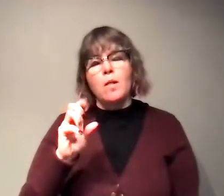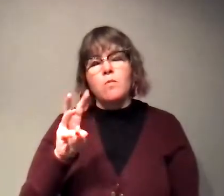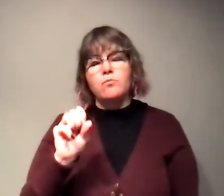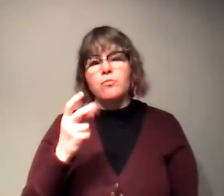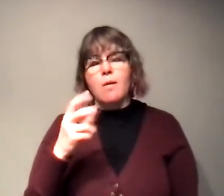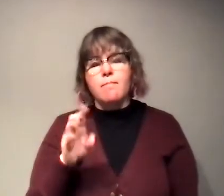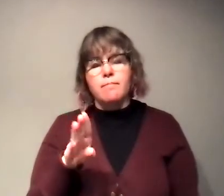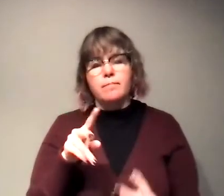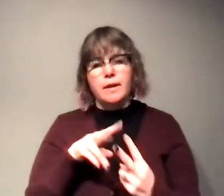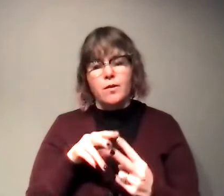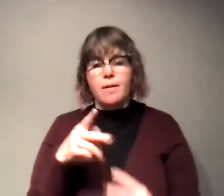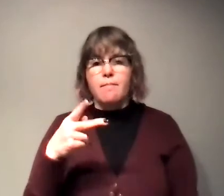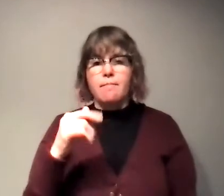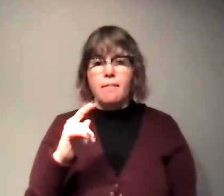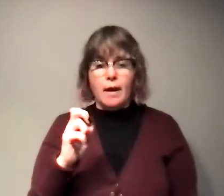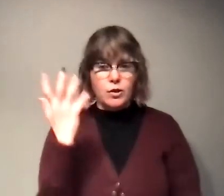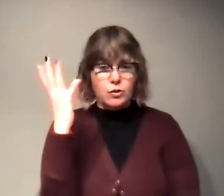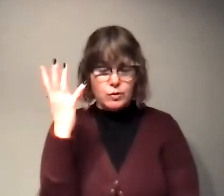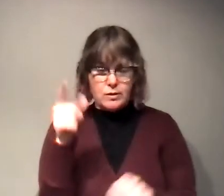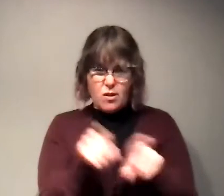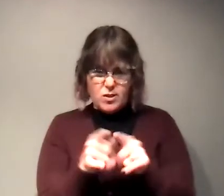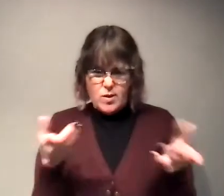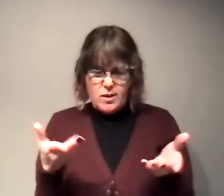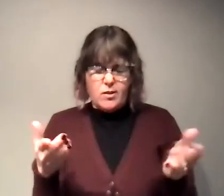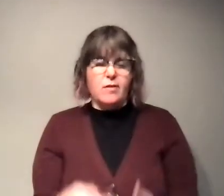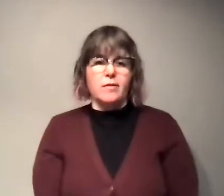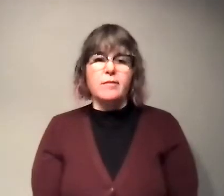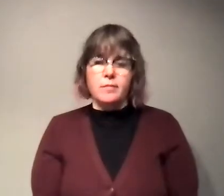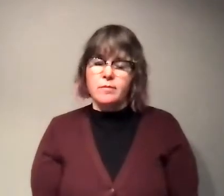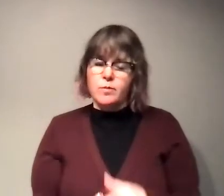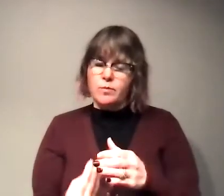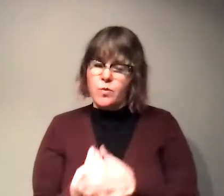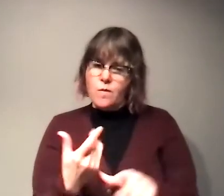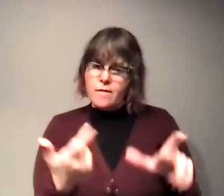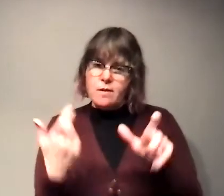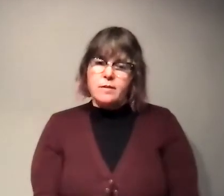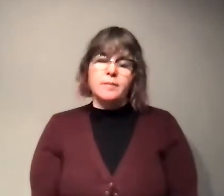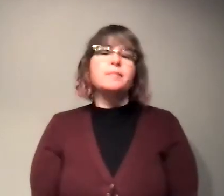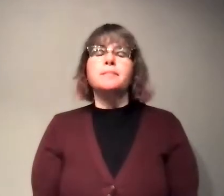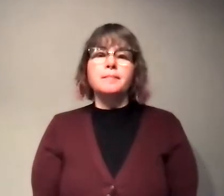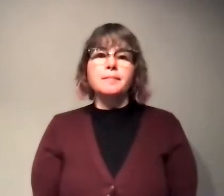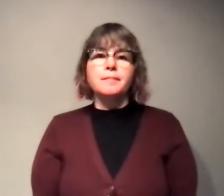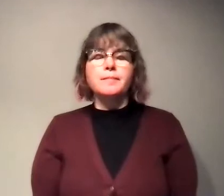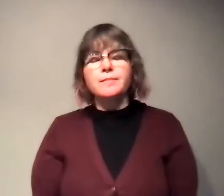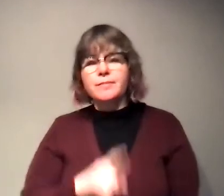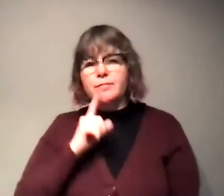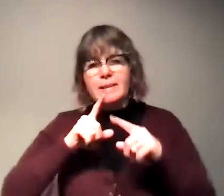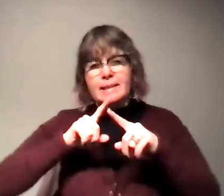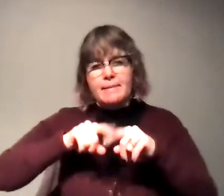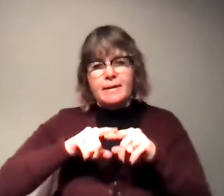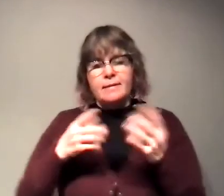and also pine trees out here for the kinds of things that we have. They grow very quickly. I guess it depends